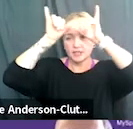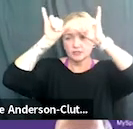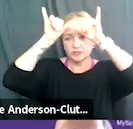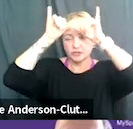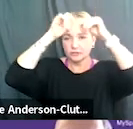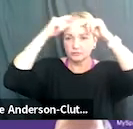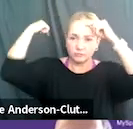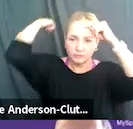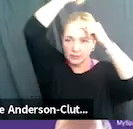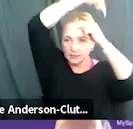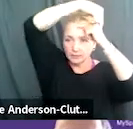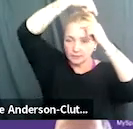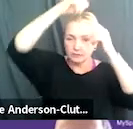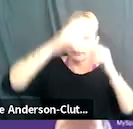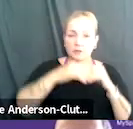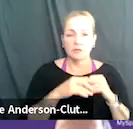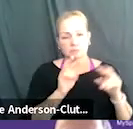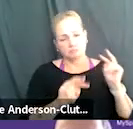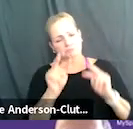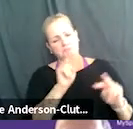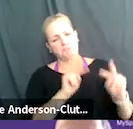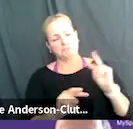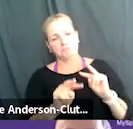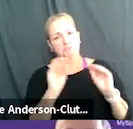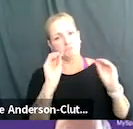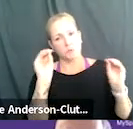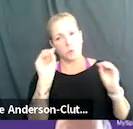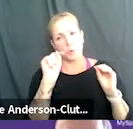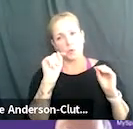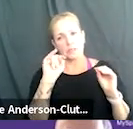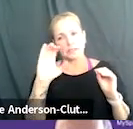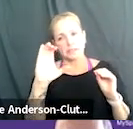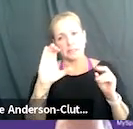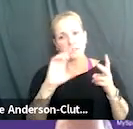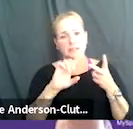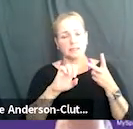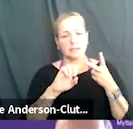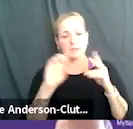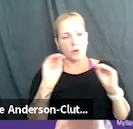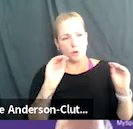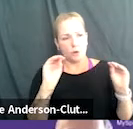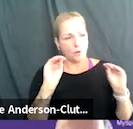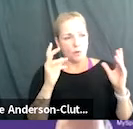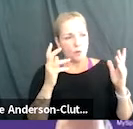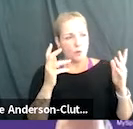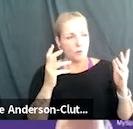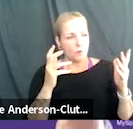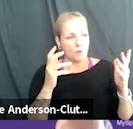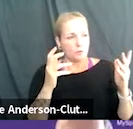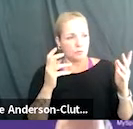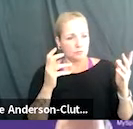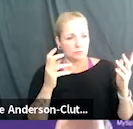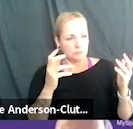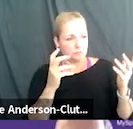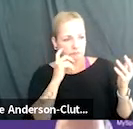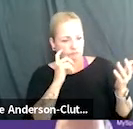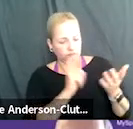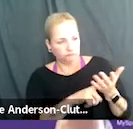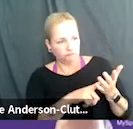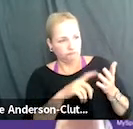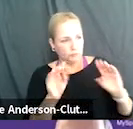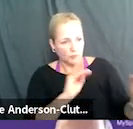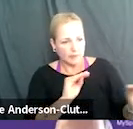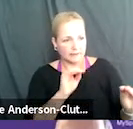He had no dysmorphic features. There were no tics and no abnormal involuntary movements. He has always walked on his